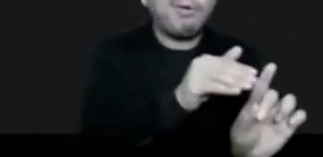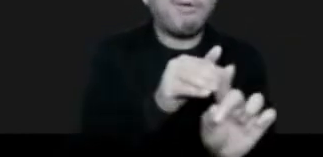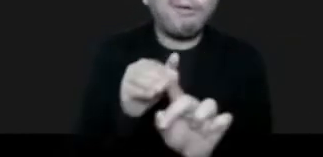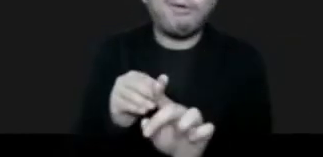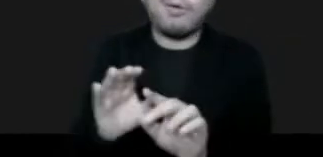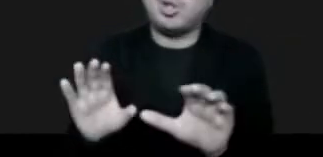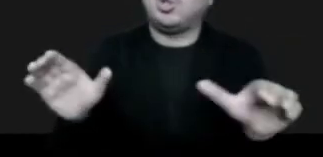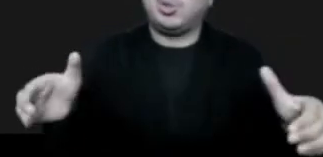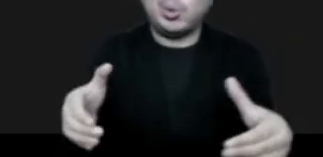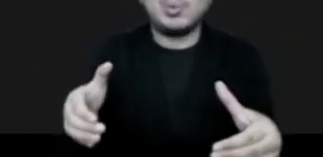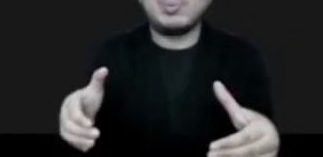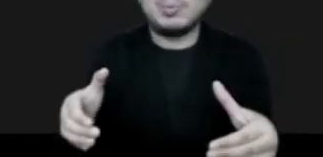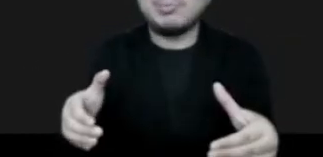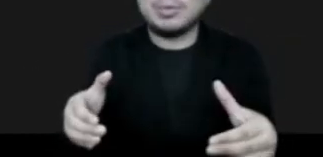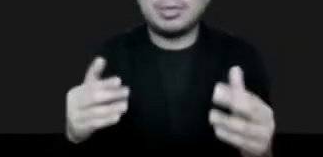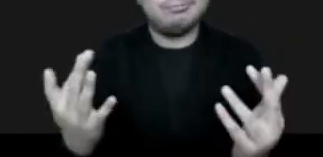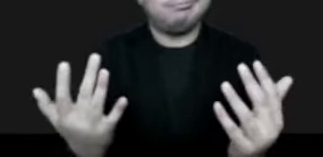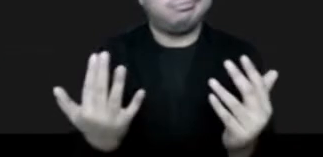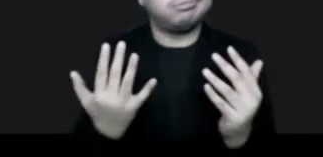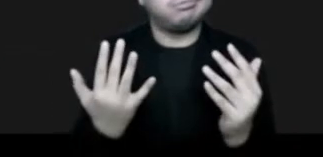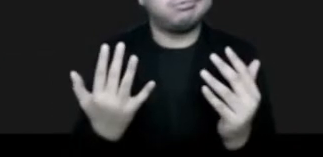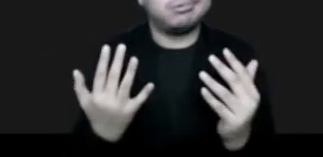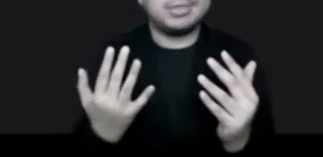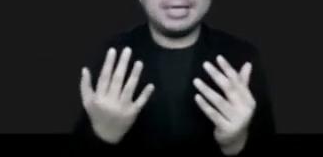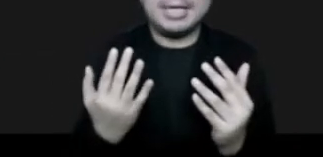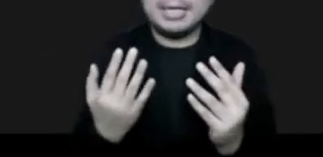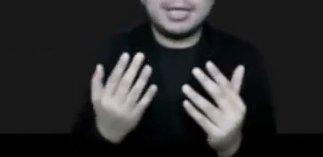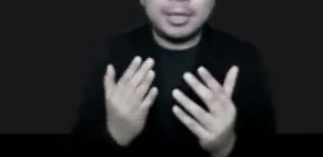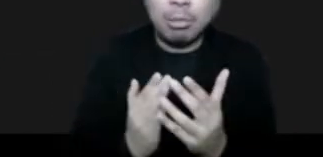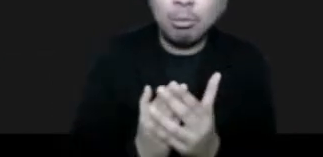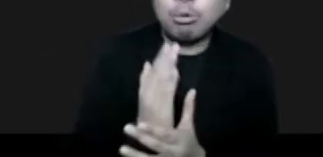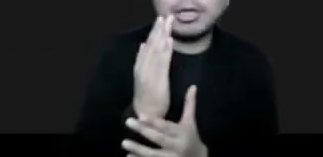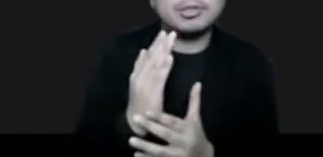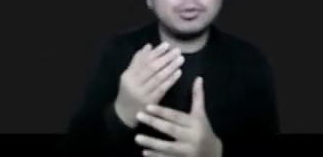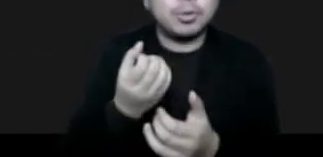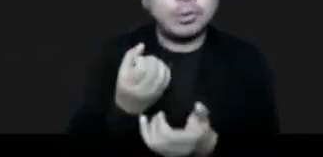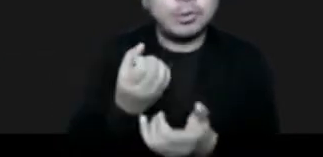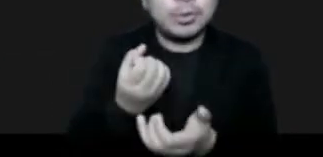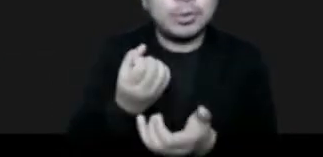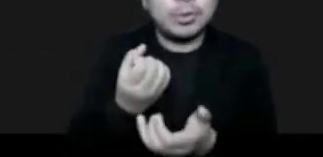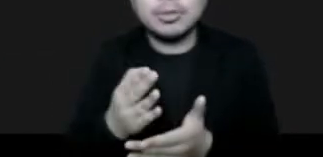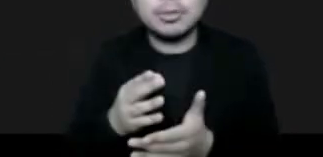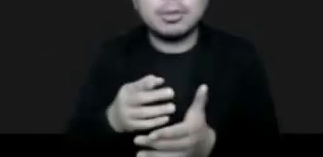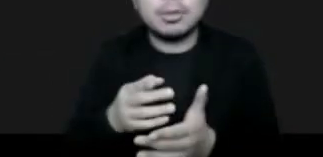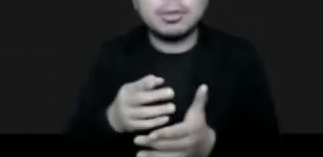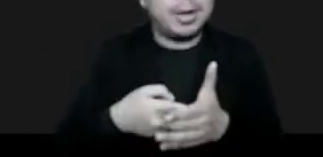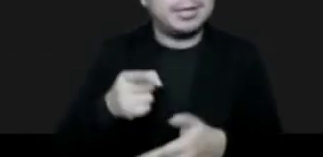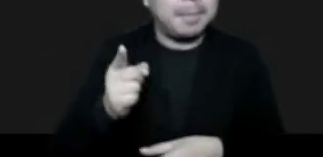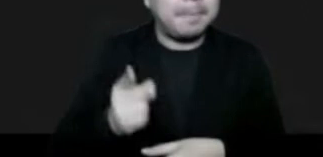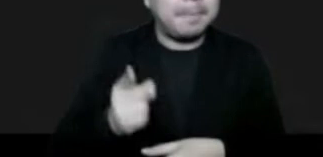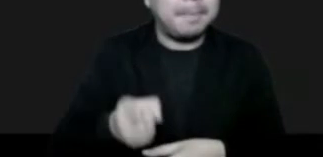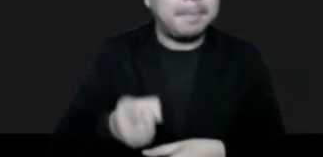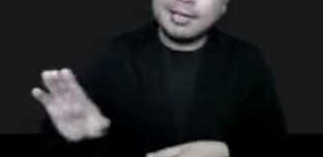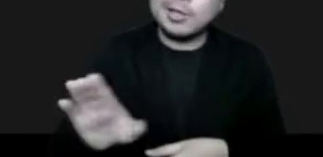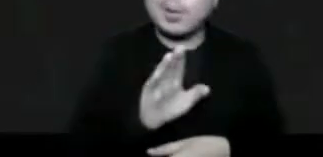support with the rightful information, with the information they require in their areas. So